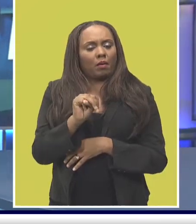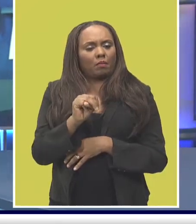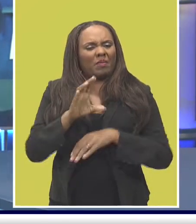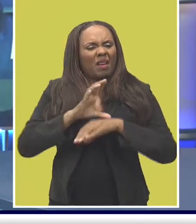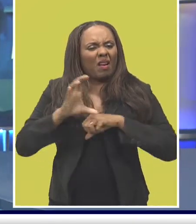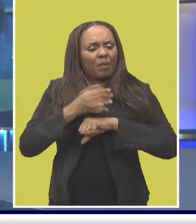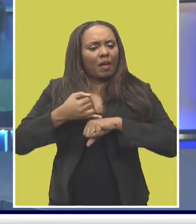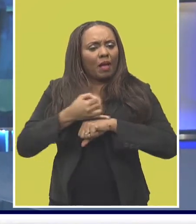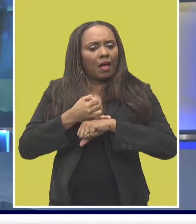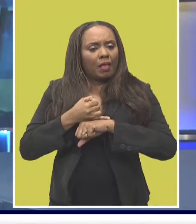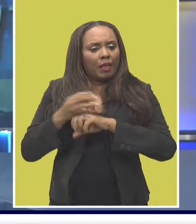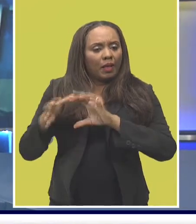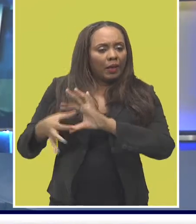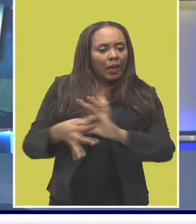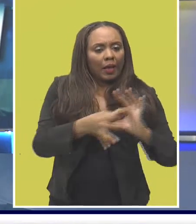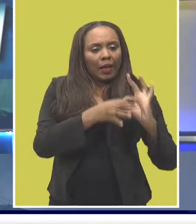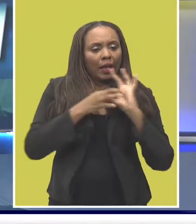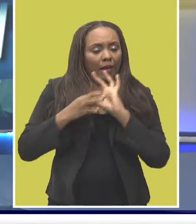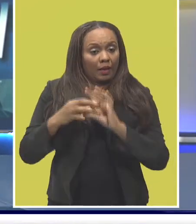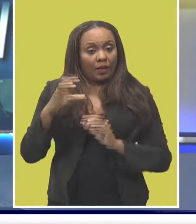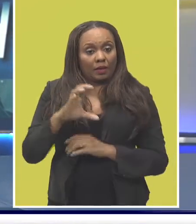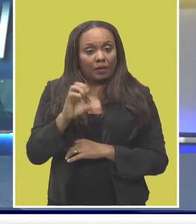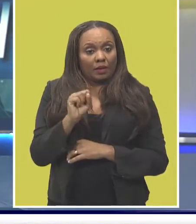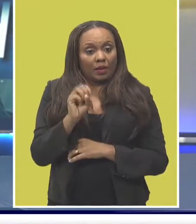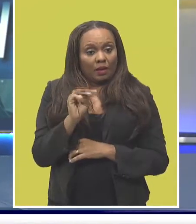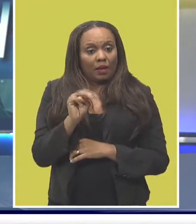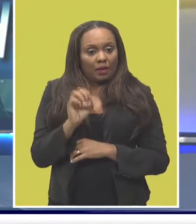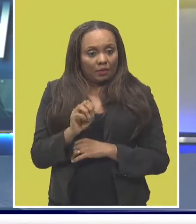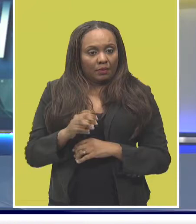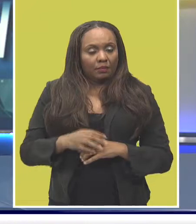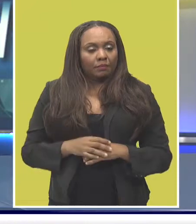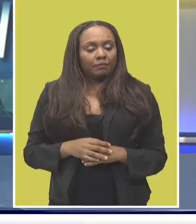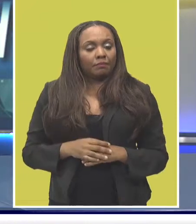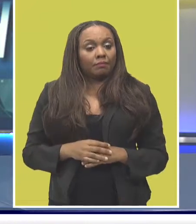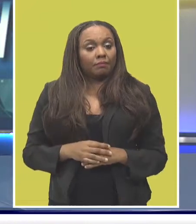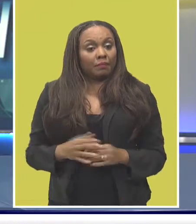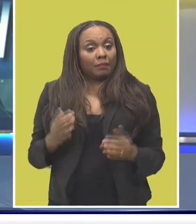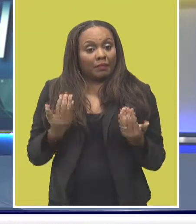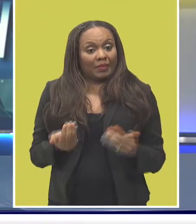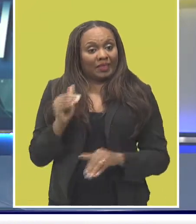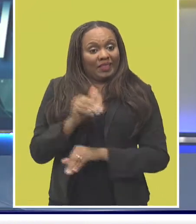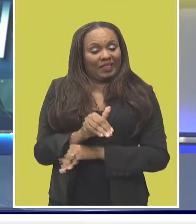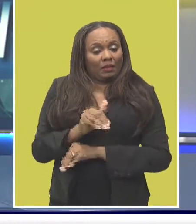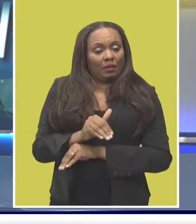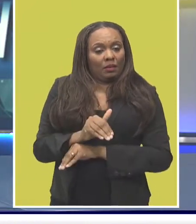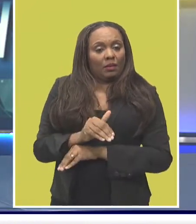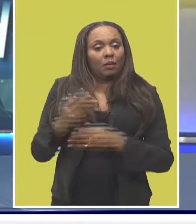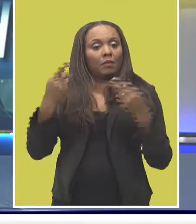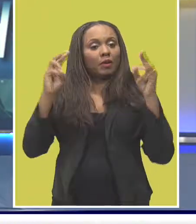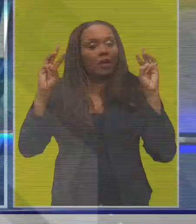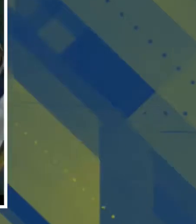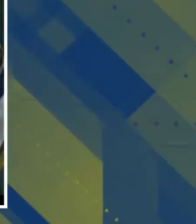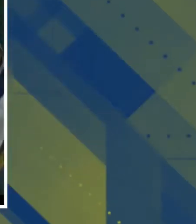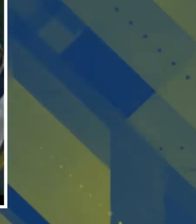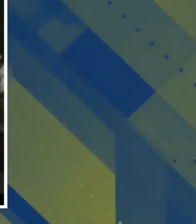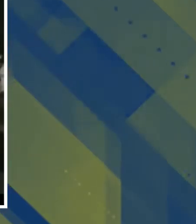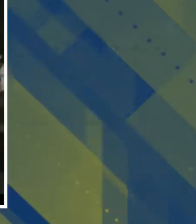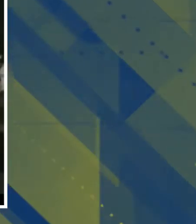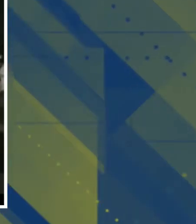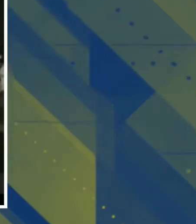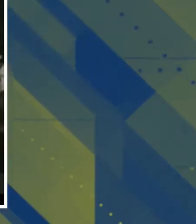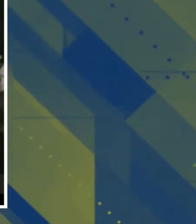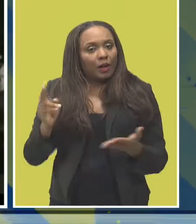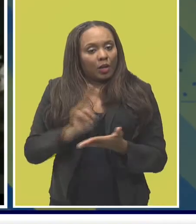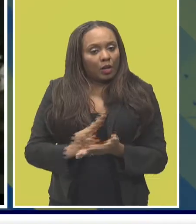meeting entitled the CSME, What's in It for Me? Ms. Motley told the audience in the Walcott Warner Theatre at the Arrow Centre